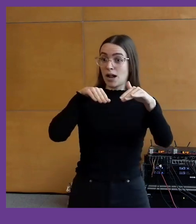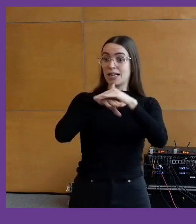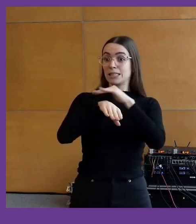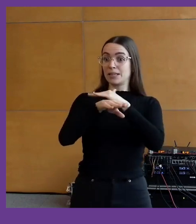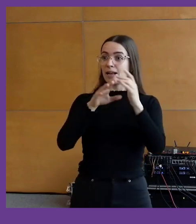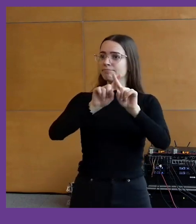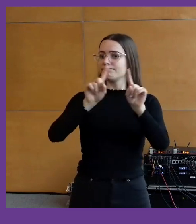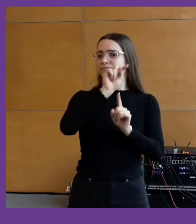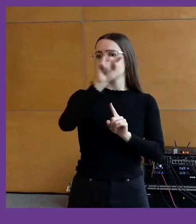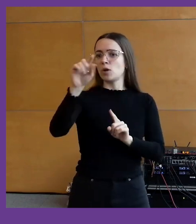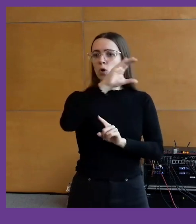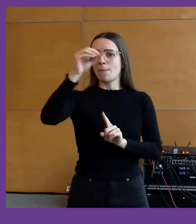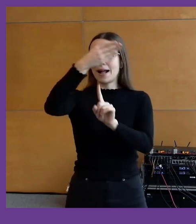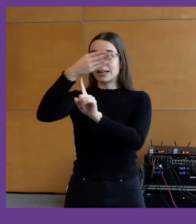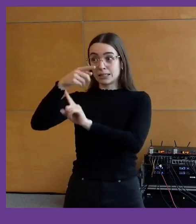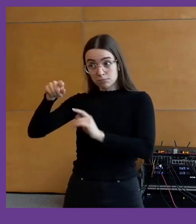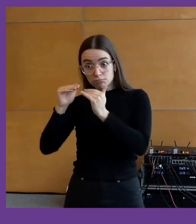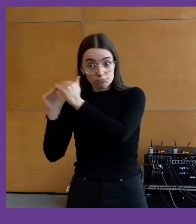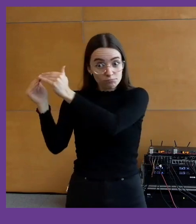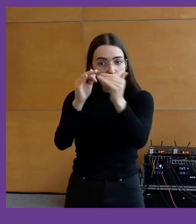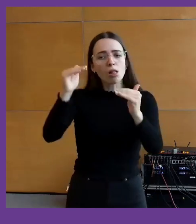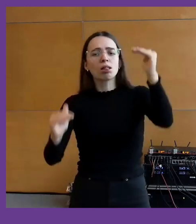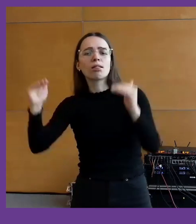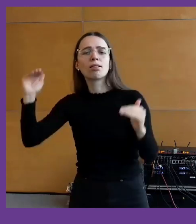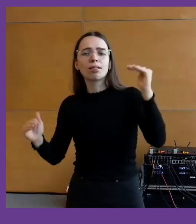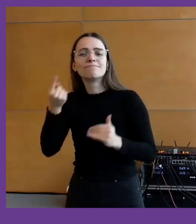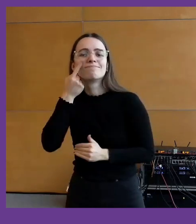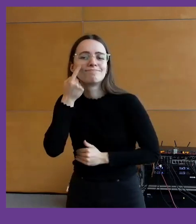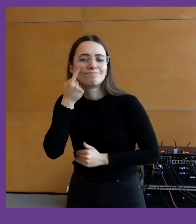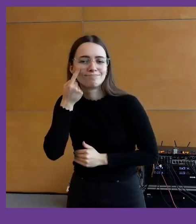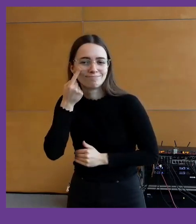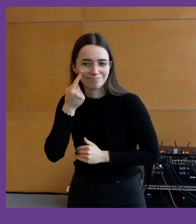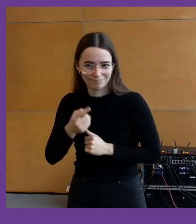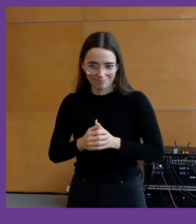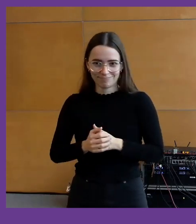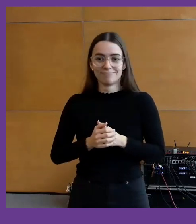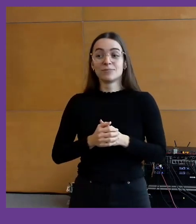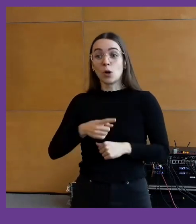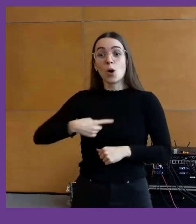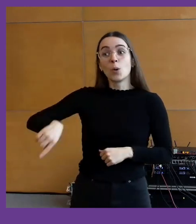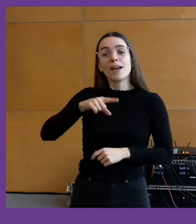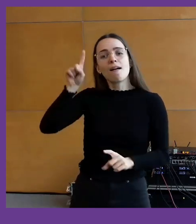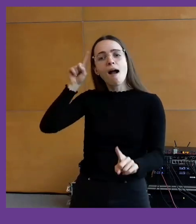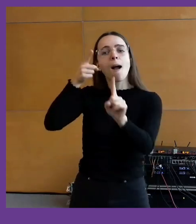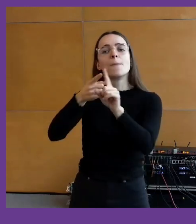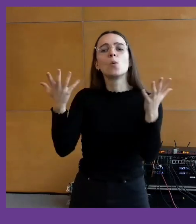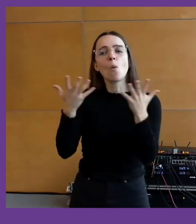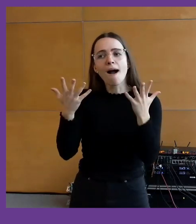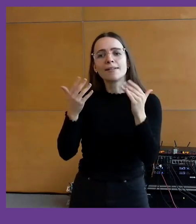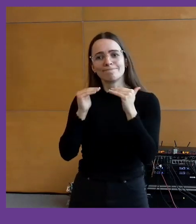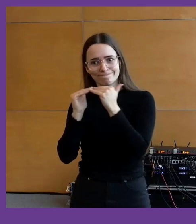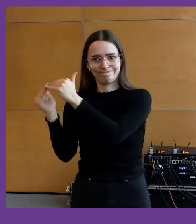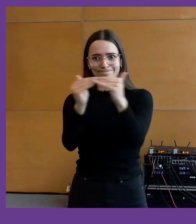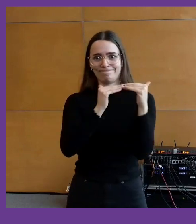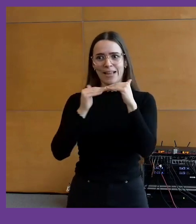value chain. How can accessibility be improved, and how is it being done? And today we are also launching a very